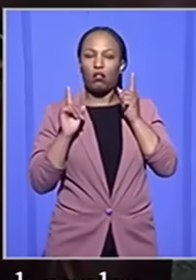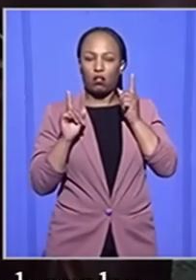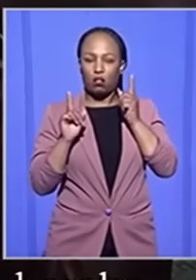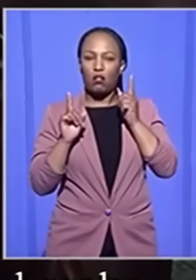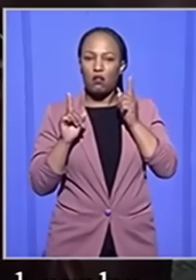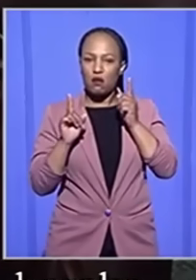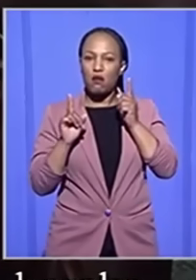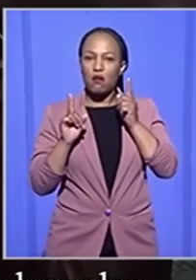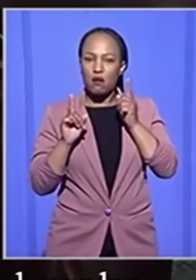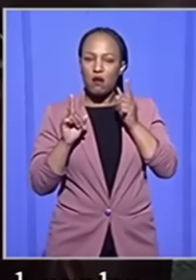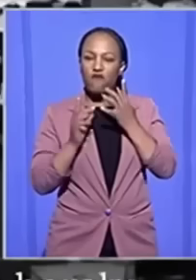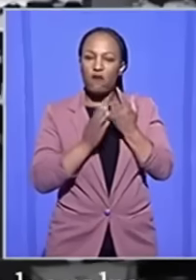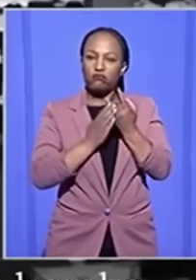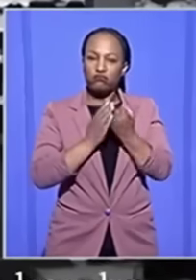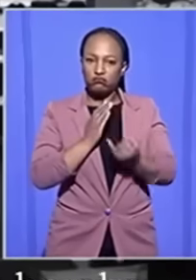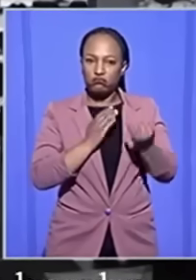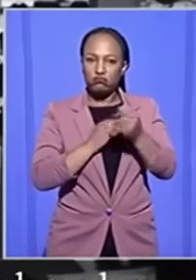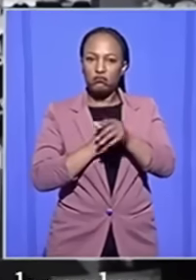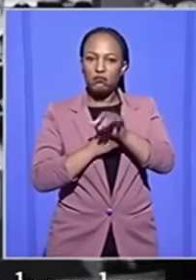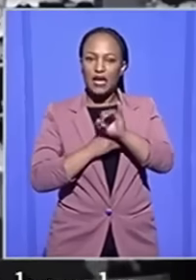not just the IEC.